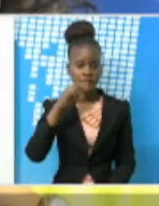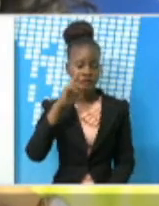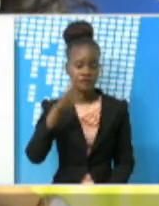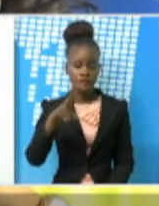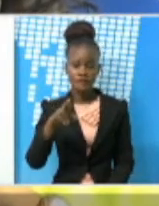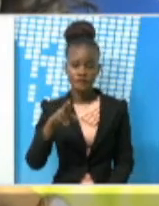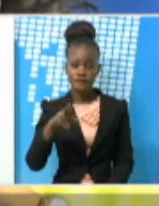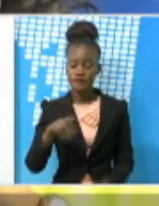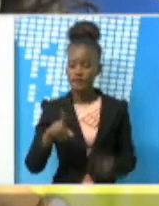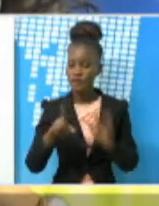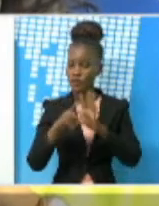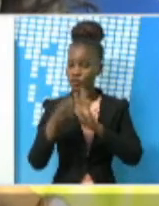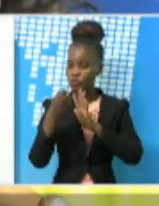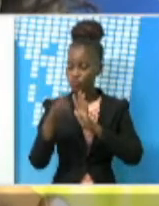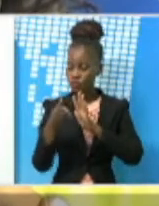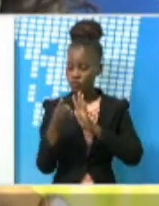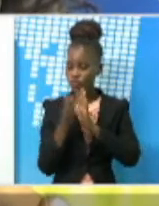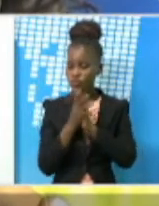Like I said,